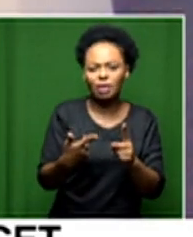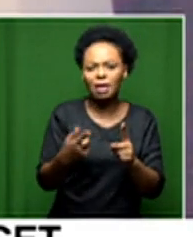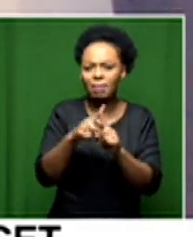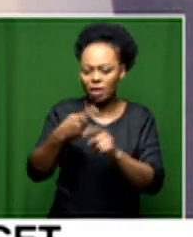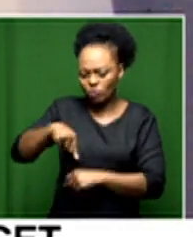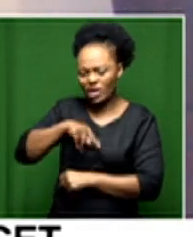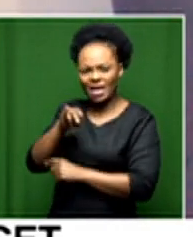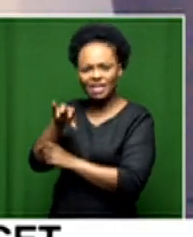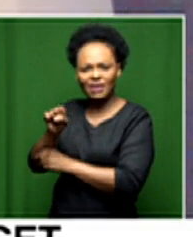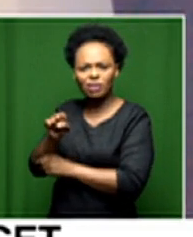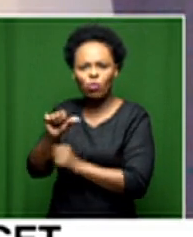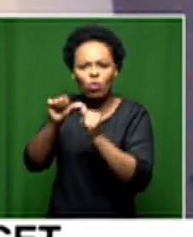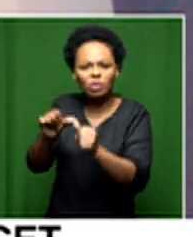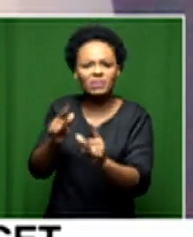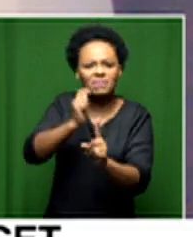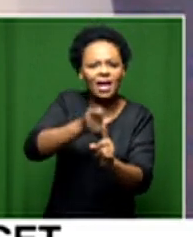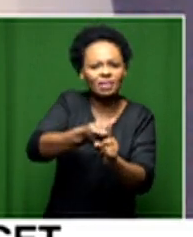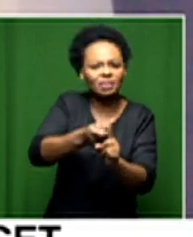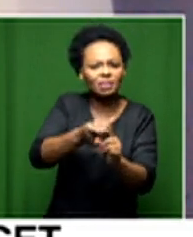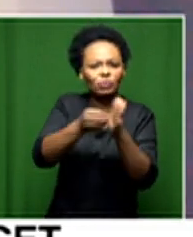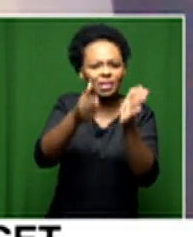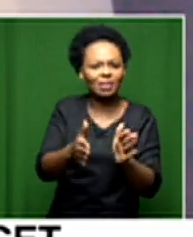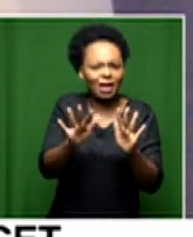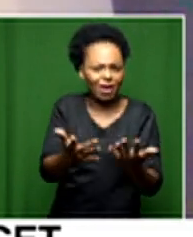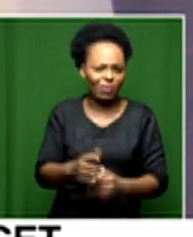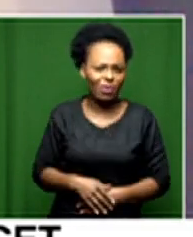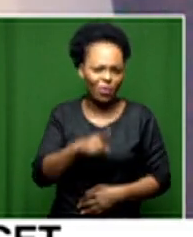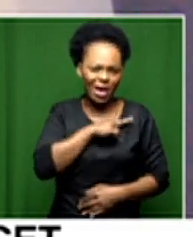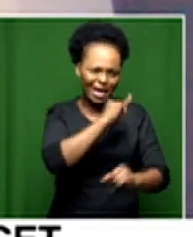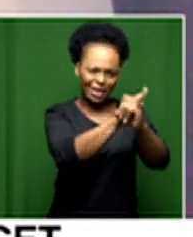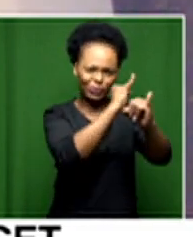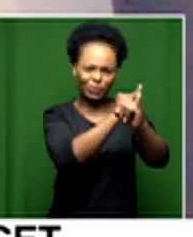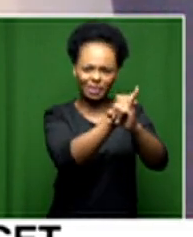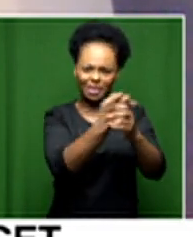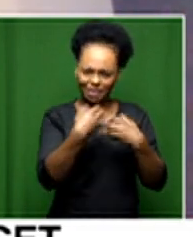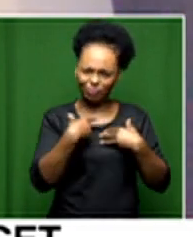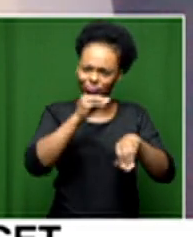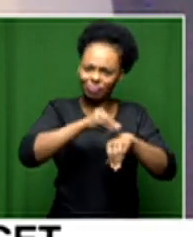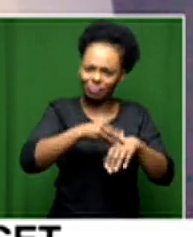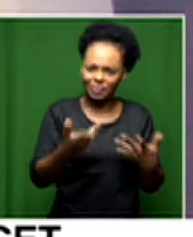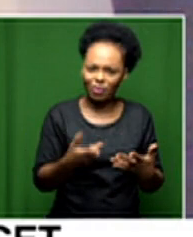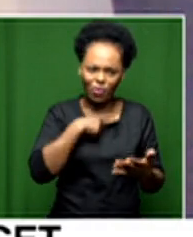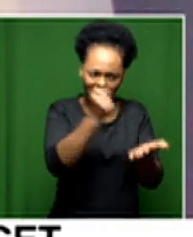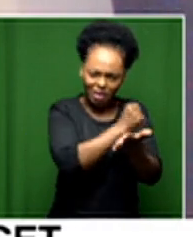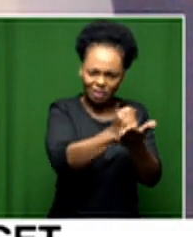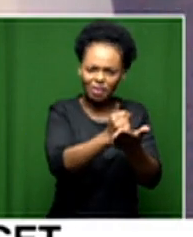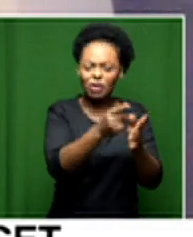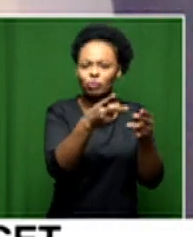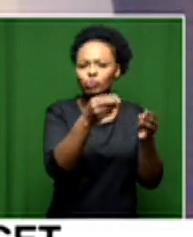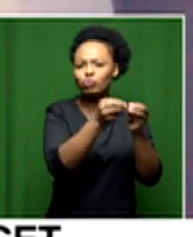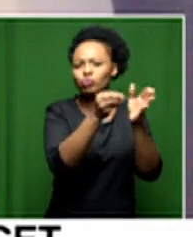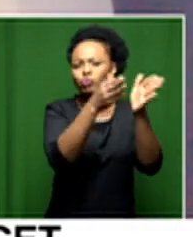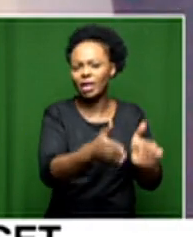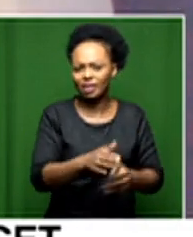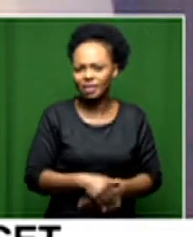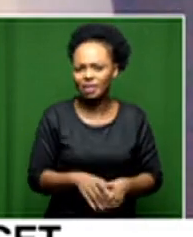NSFAS to fund those students? It's institutions that register students. But it is NSFAS who ultimately incurs irregular